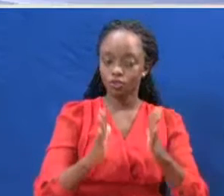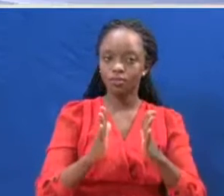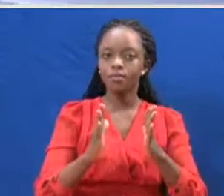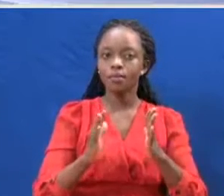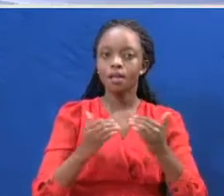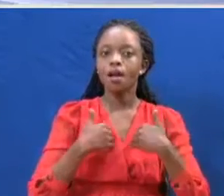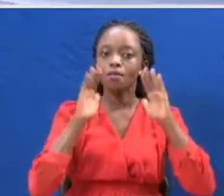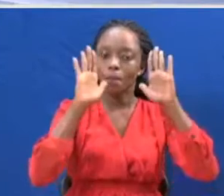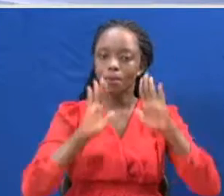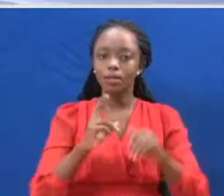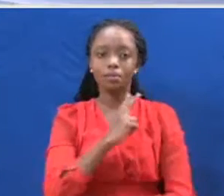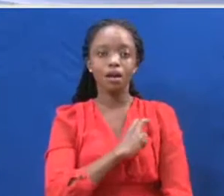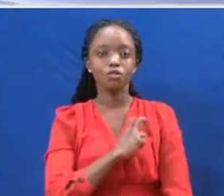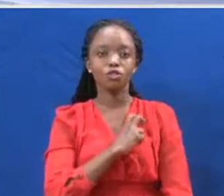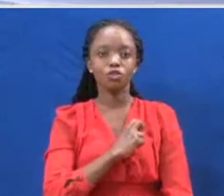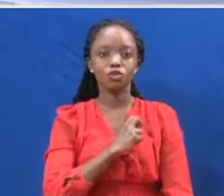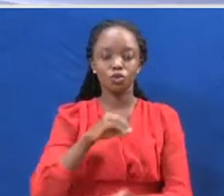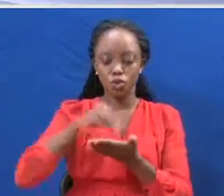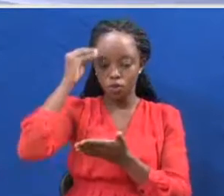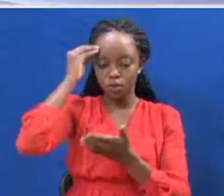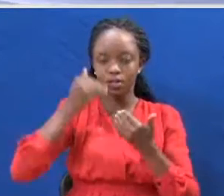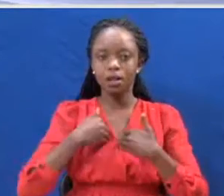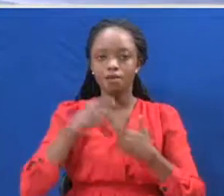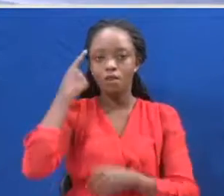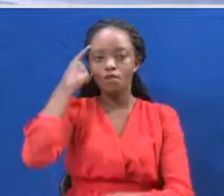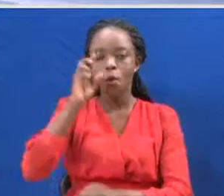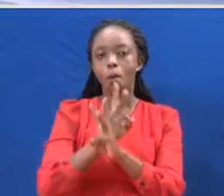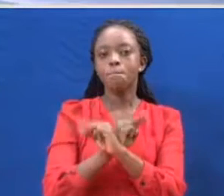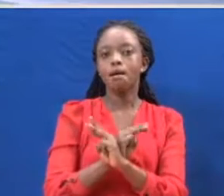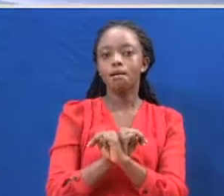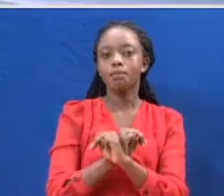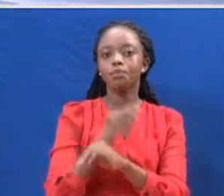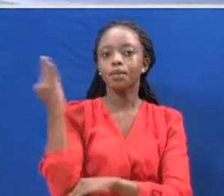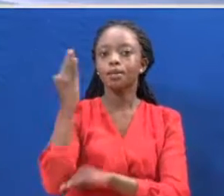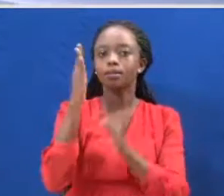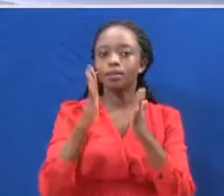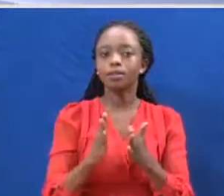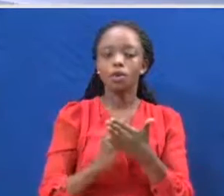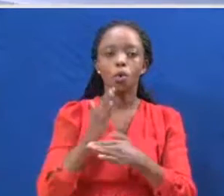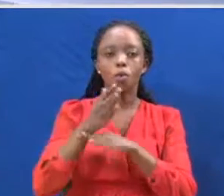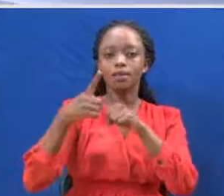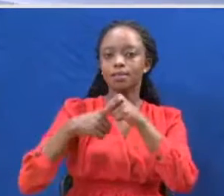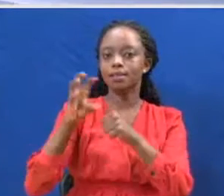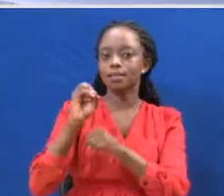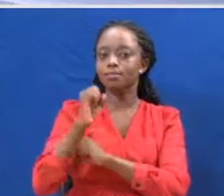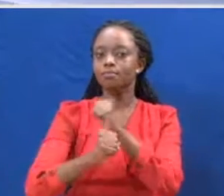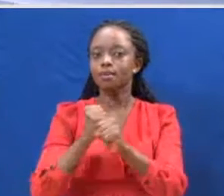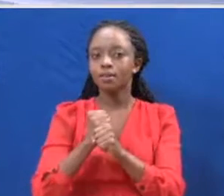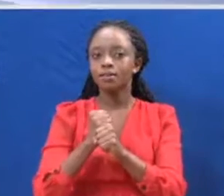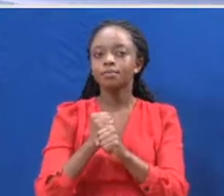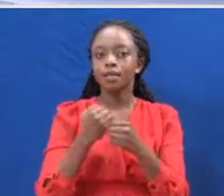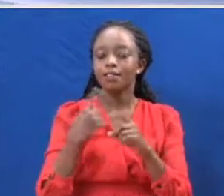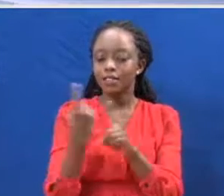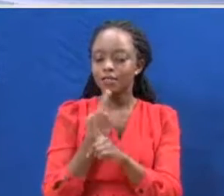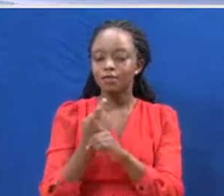negative attitudes some students have towards mathematics. Professor Uppal has been a lecturer for more than 60 years and has authored several books